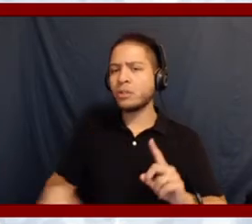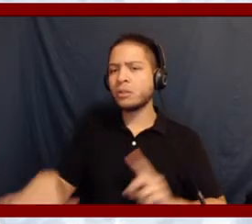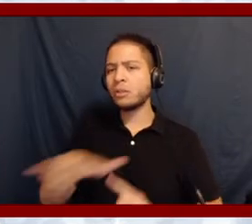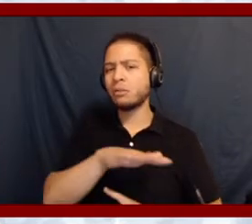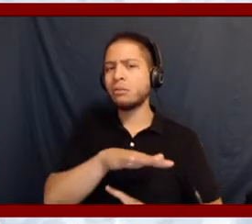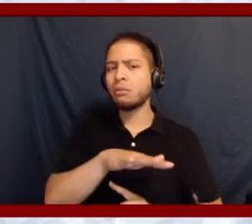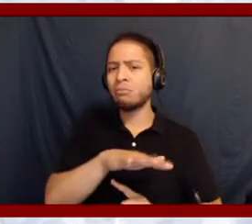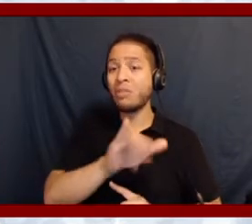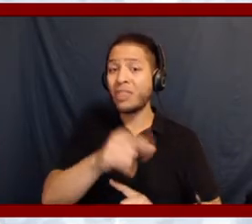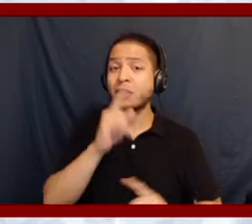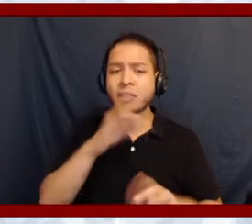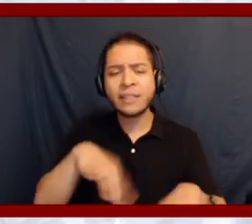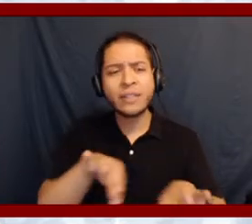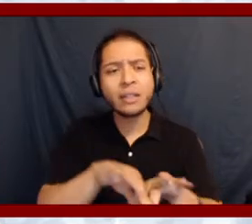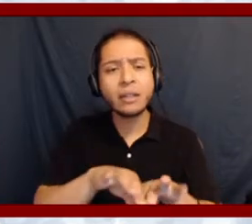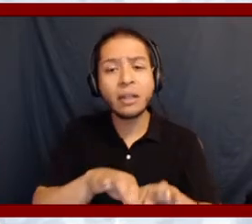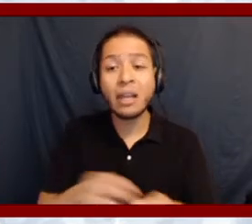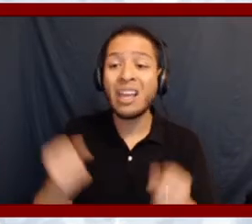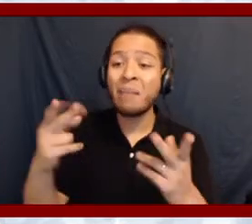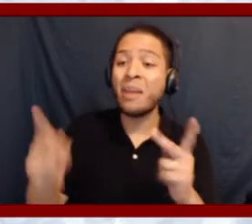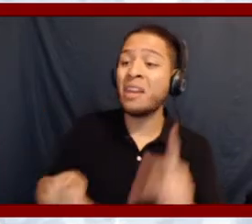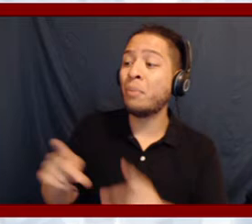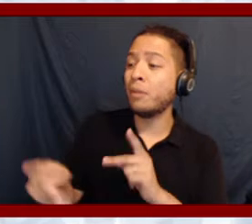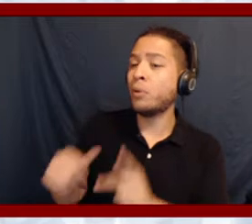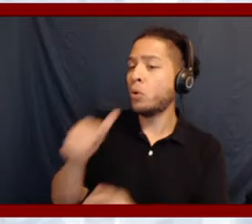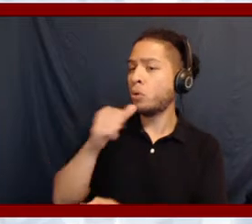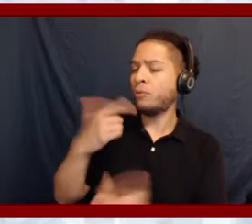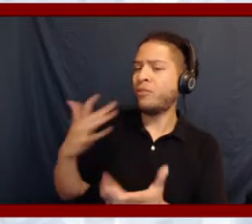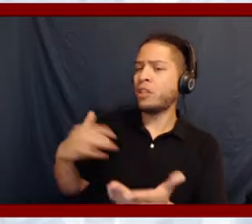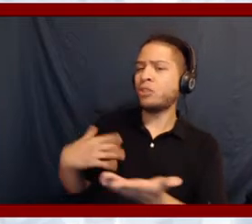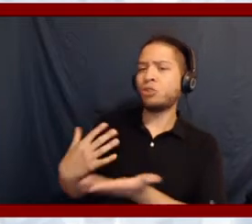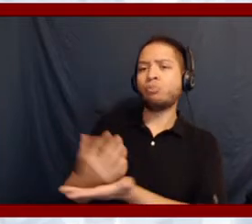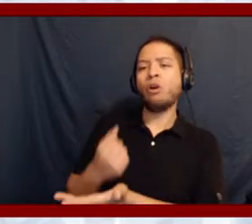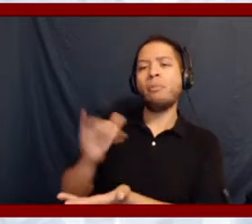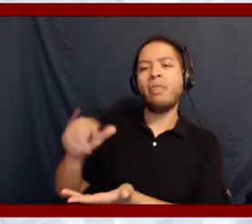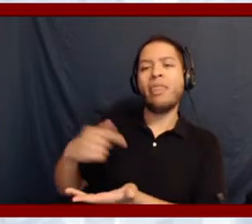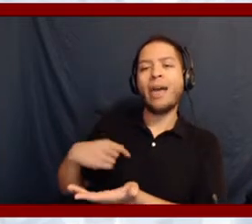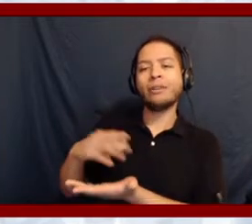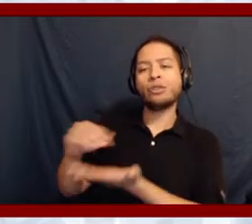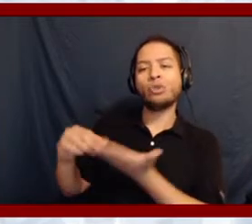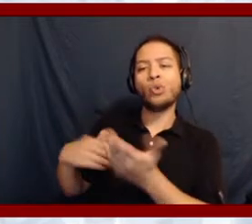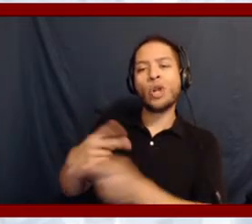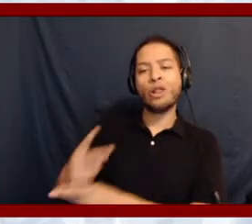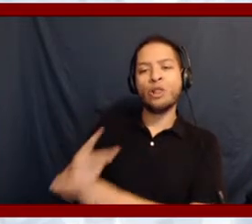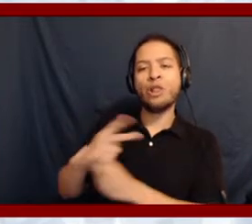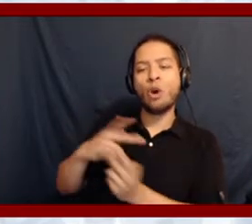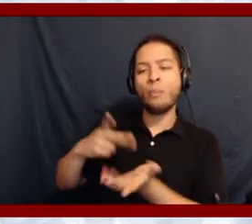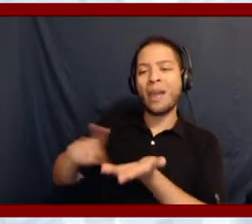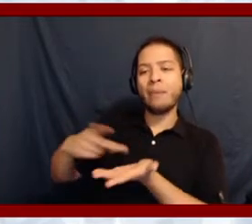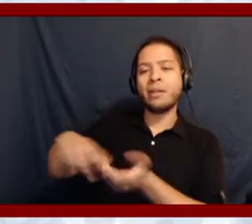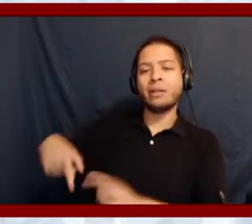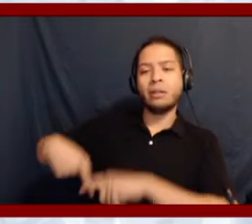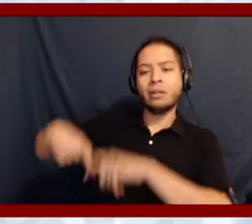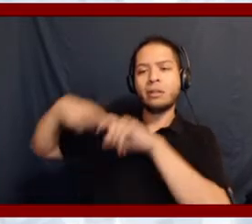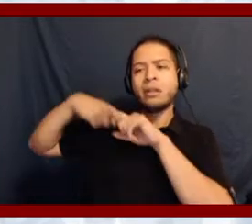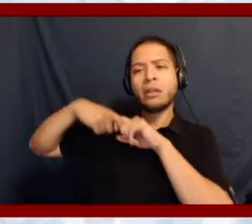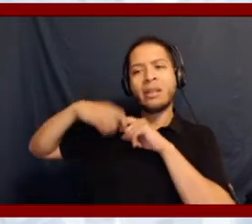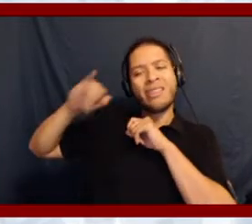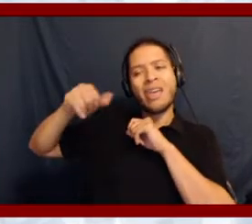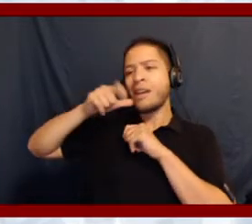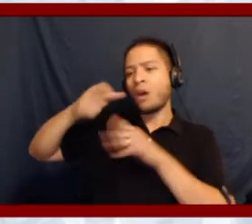the extended student loan payment pause, which is now into next year. But we recognize that's not enough. At the agency,